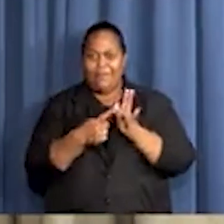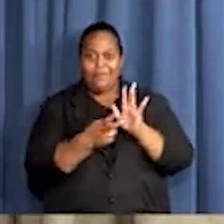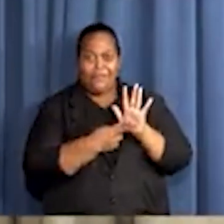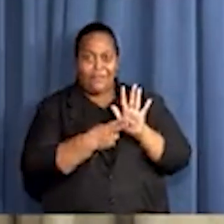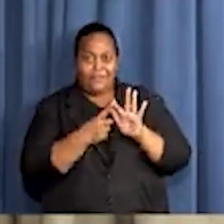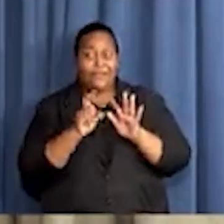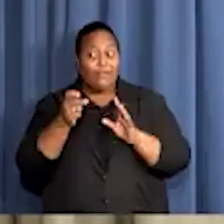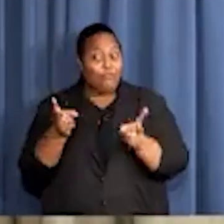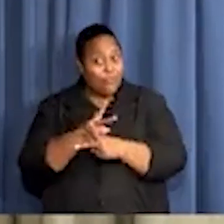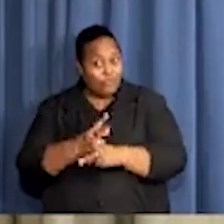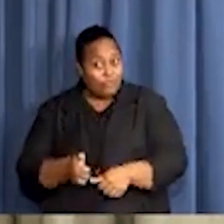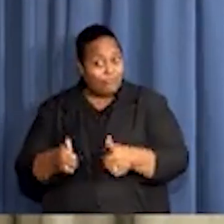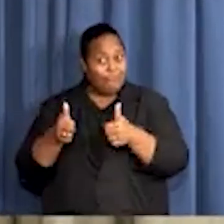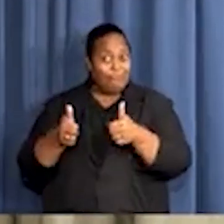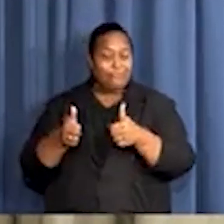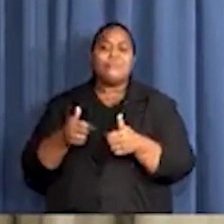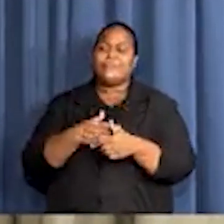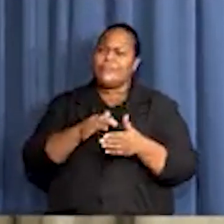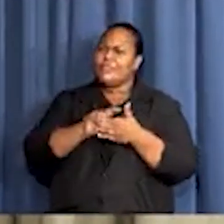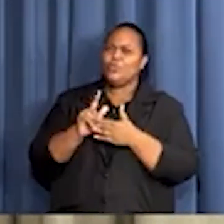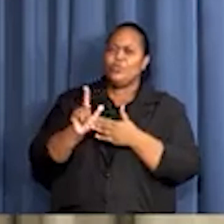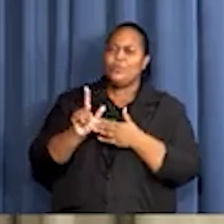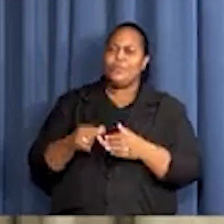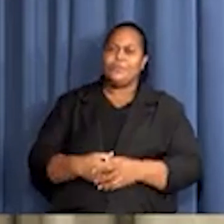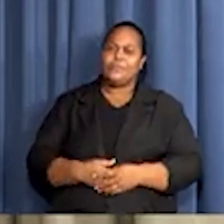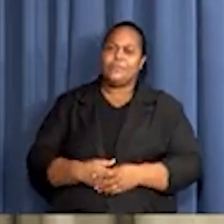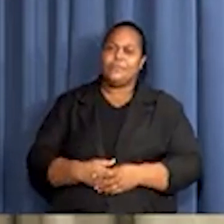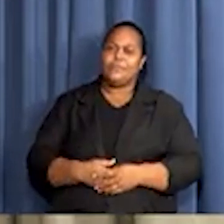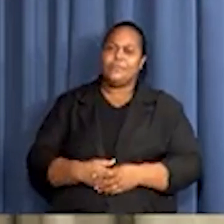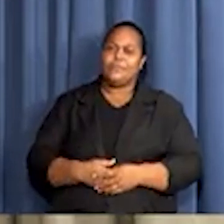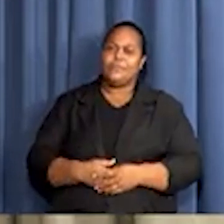could lead to approximately